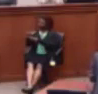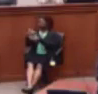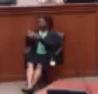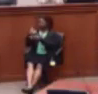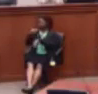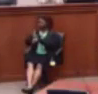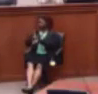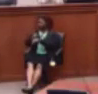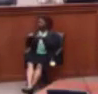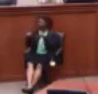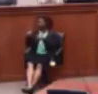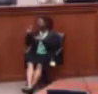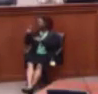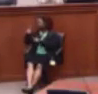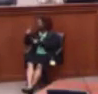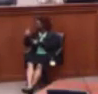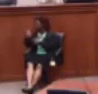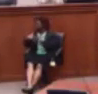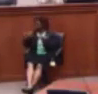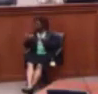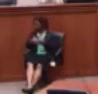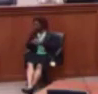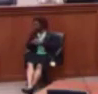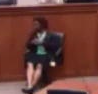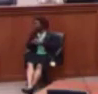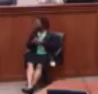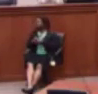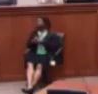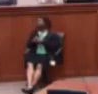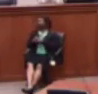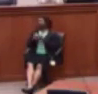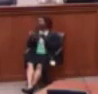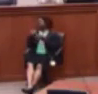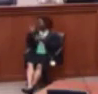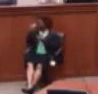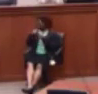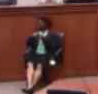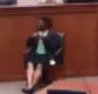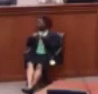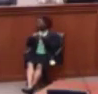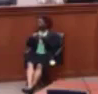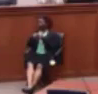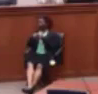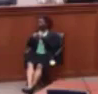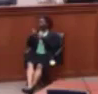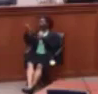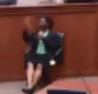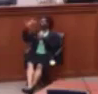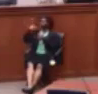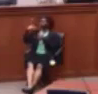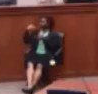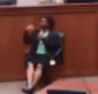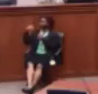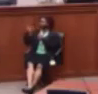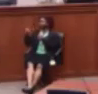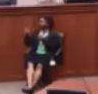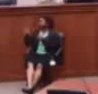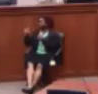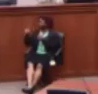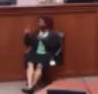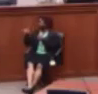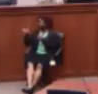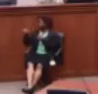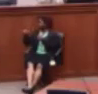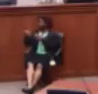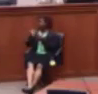update, but I just want to give you a sense of this. If you recall, a while back, Mr. Davis asked us to do a review of the industry-based credentials, and